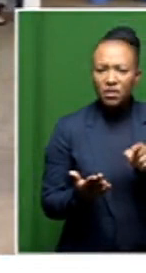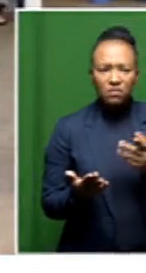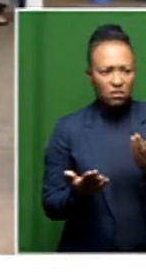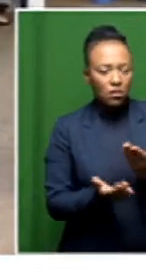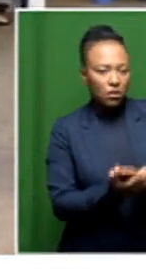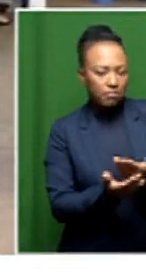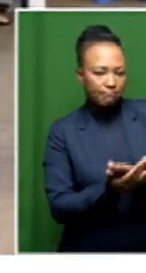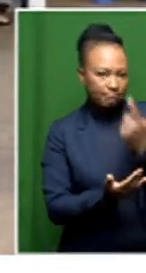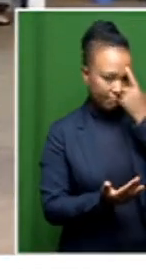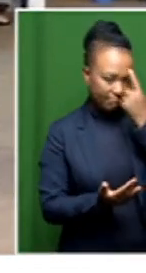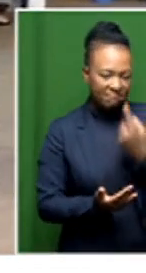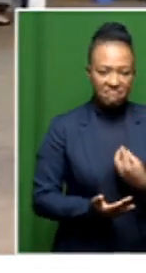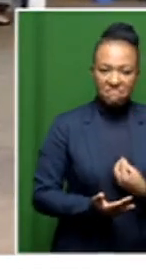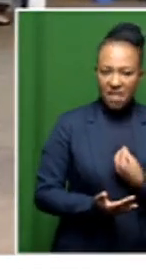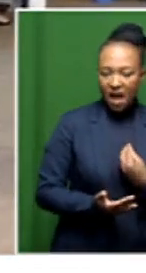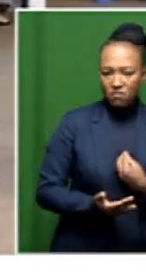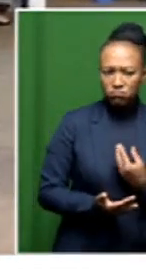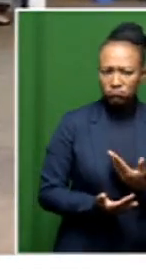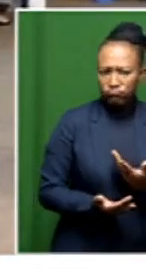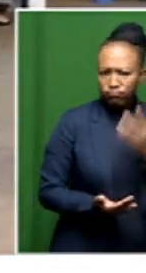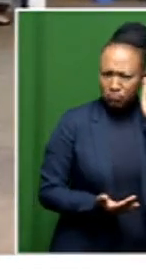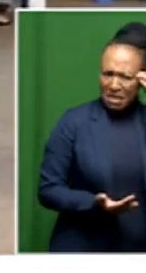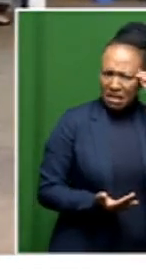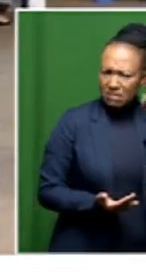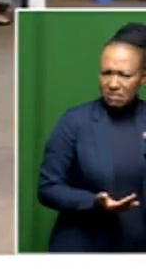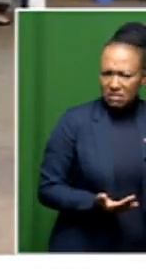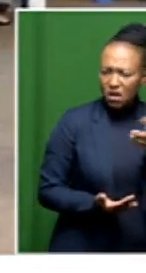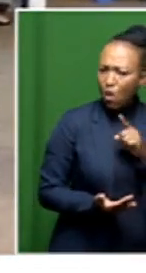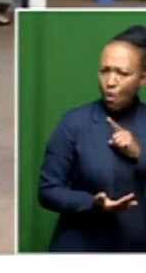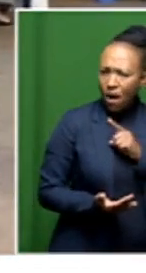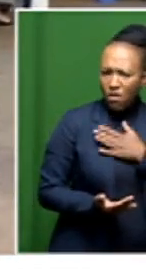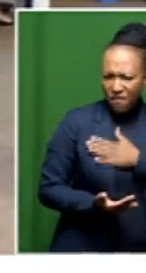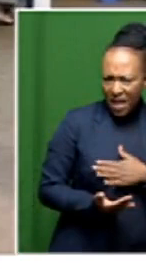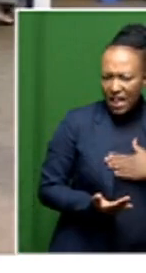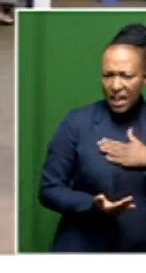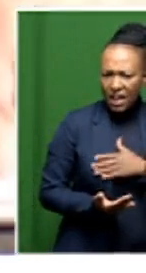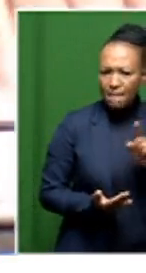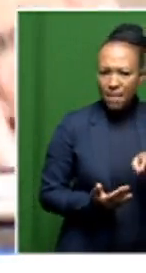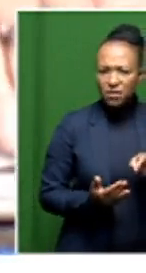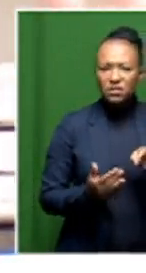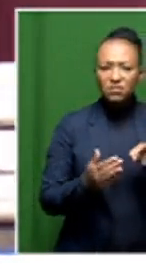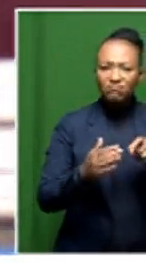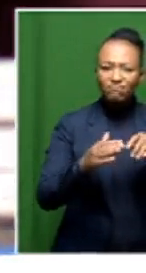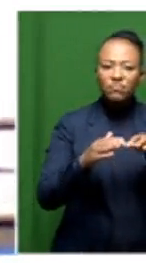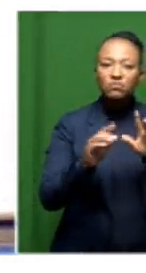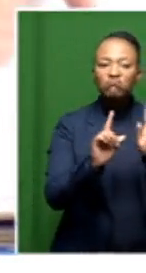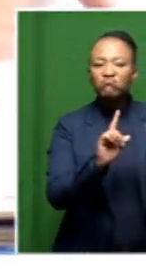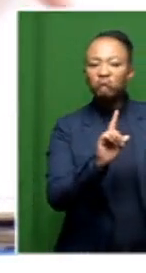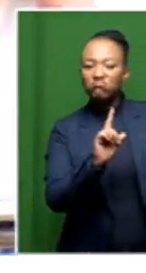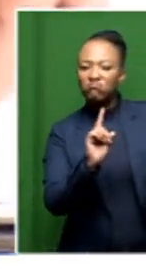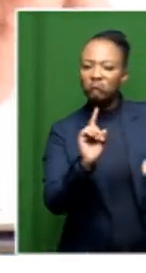would imagine that young people would be interested. Why did you feel the need to go right to where they